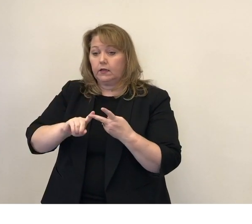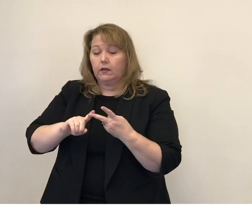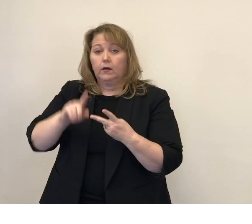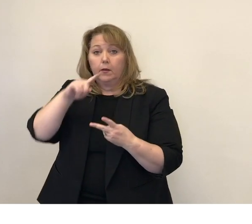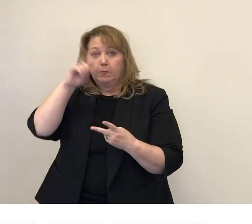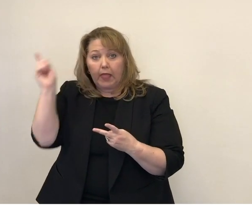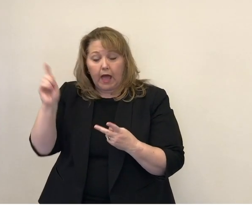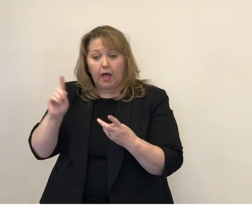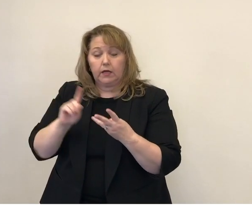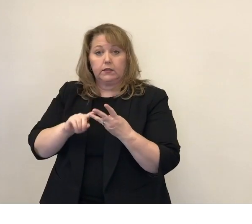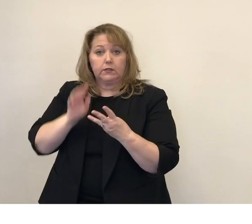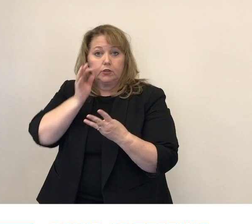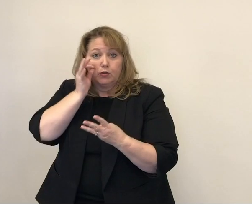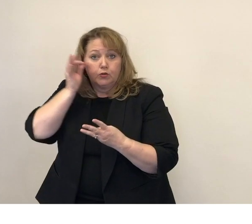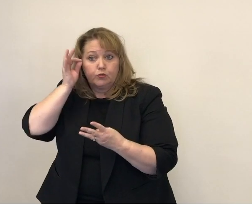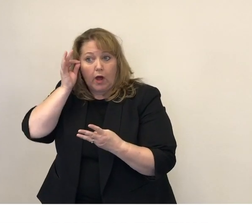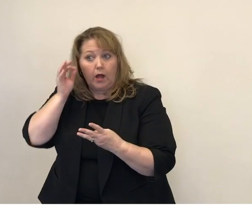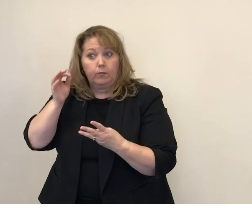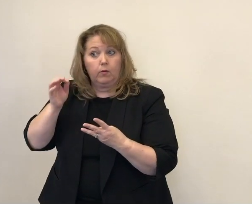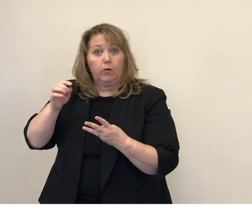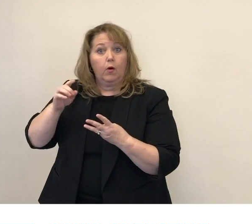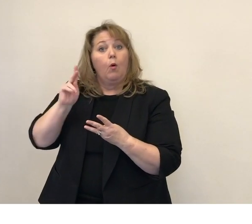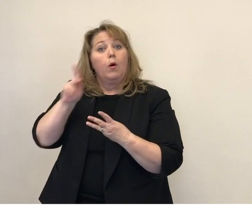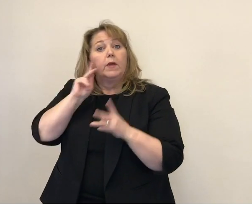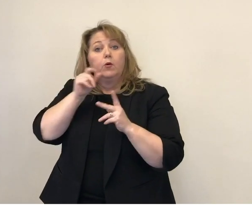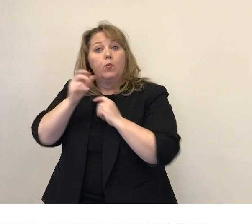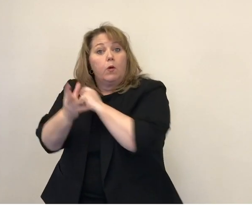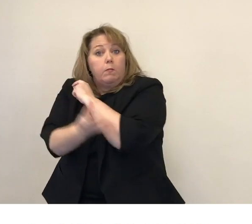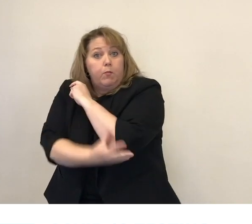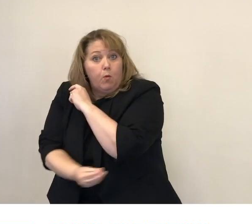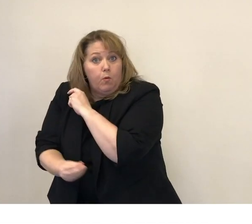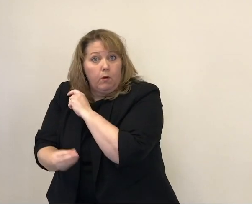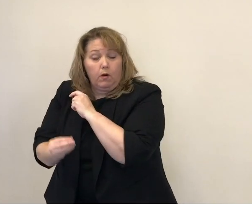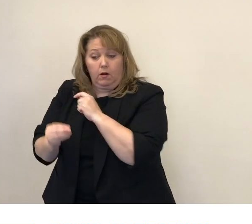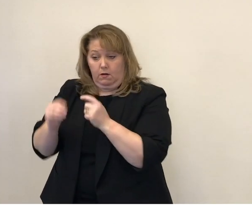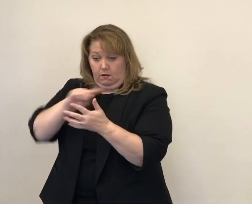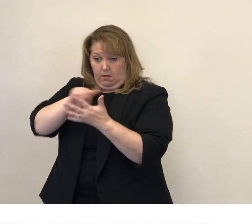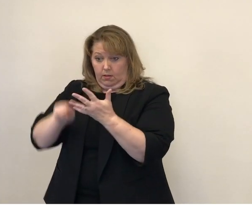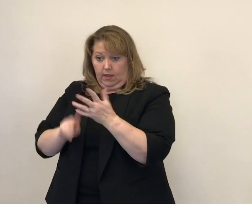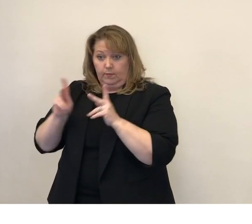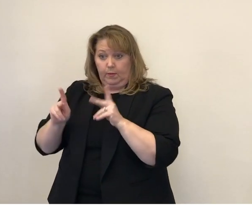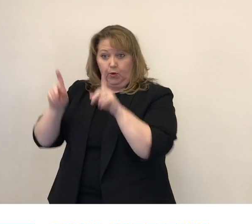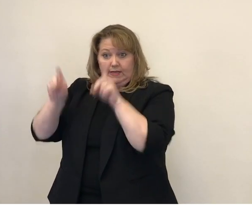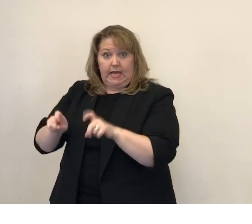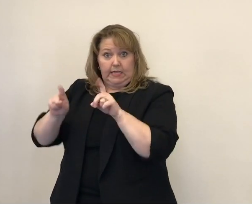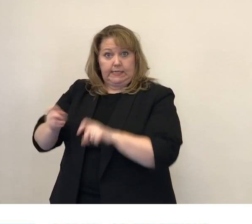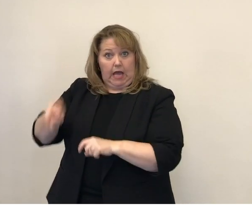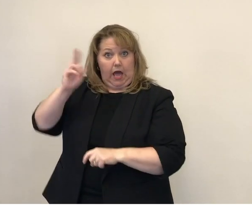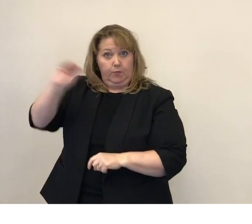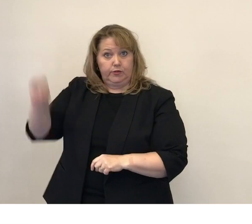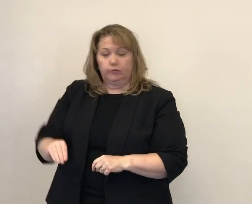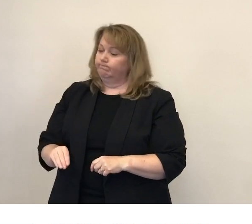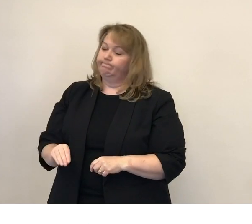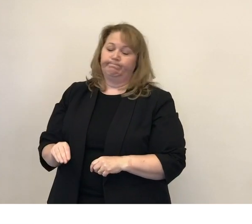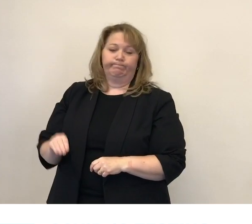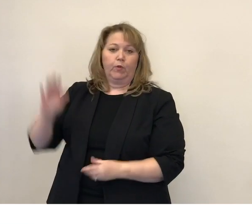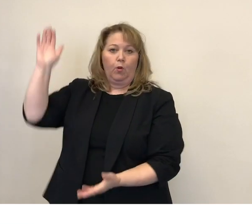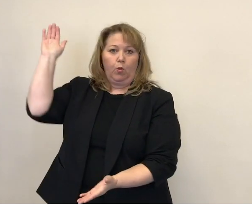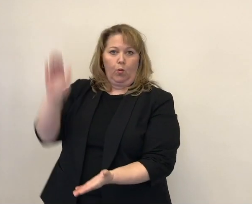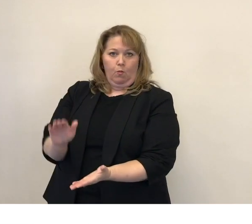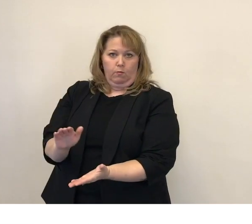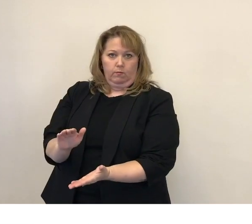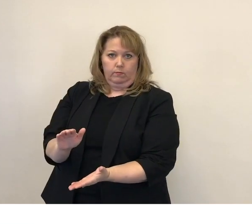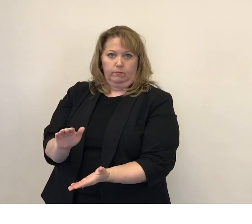tribal communities, are not being tested for COVID-19 at the same rate as other populations. For